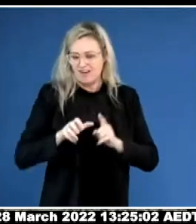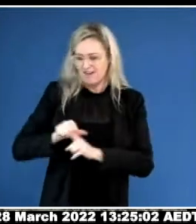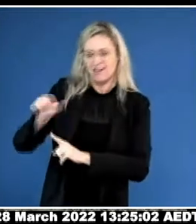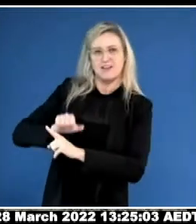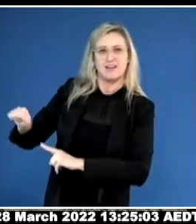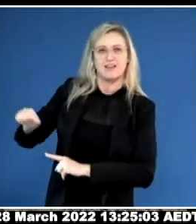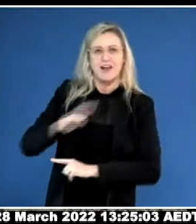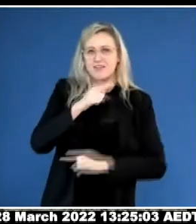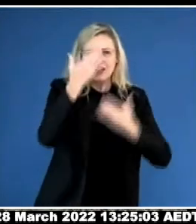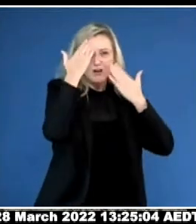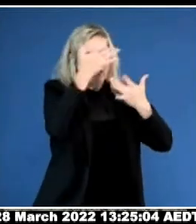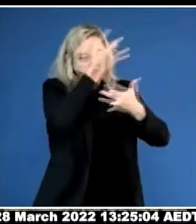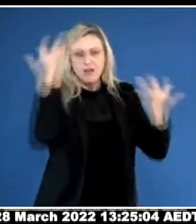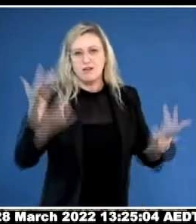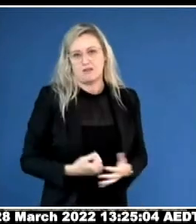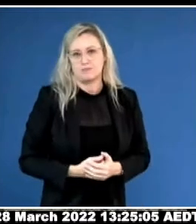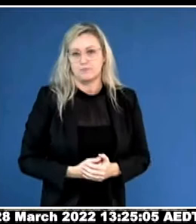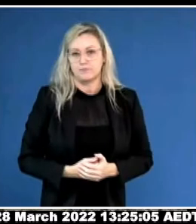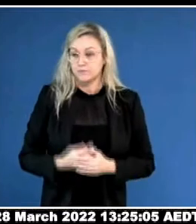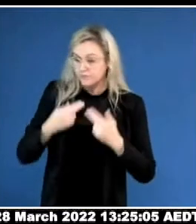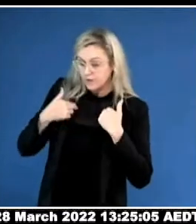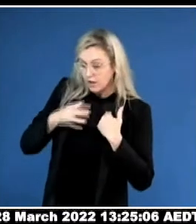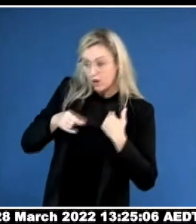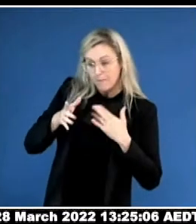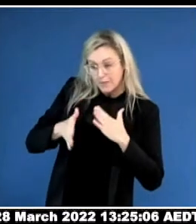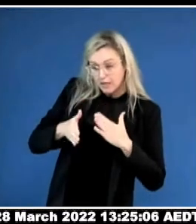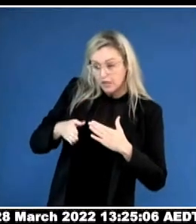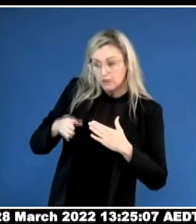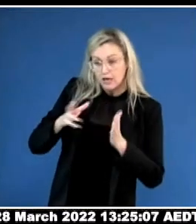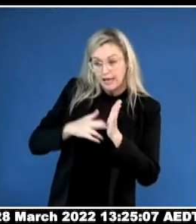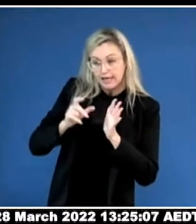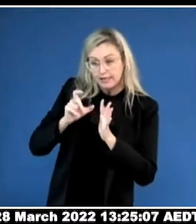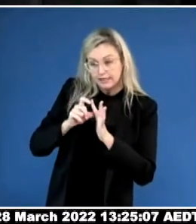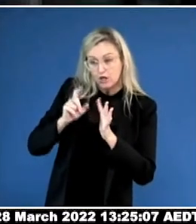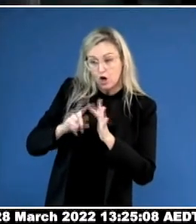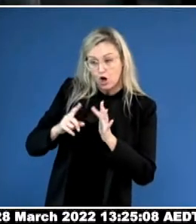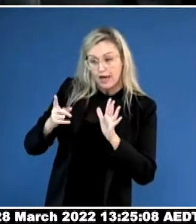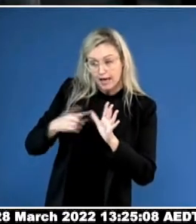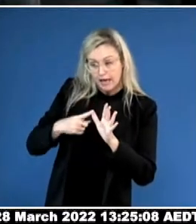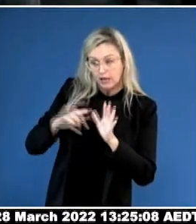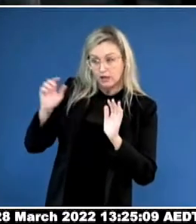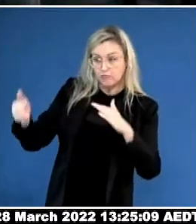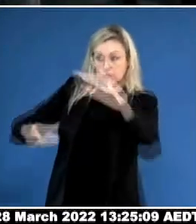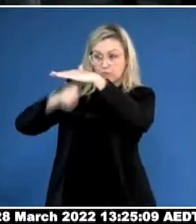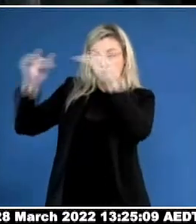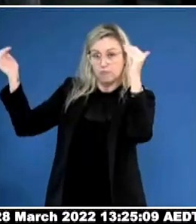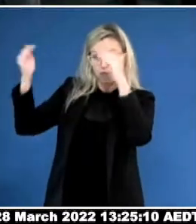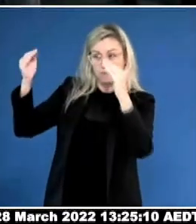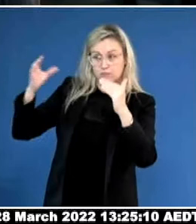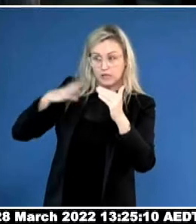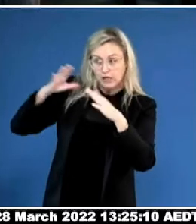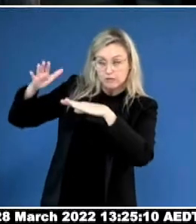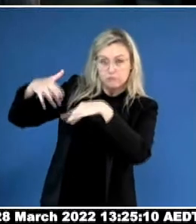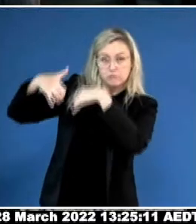sort of having something in place at the NDIA level would be an important